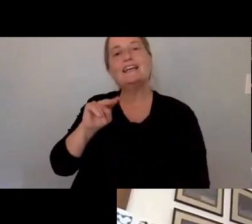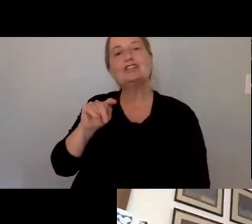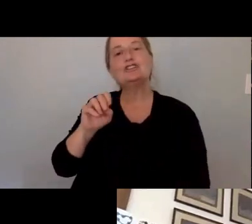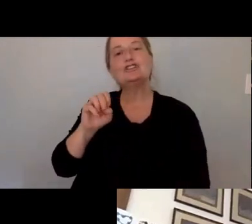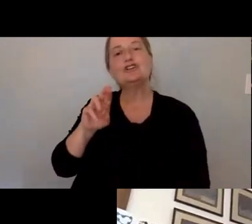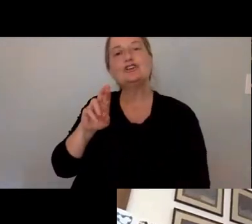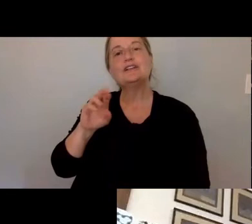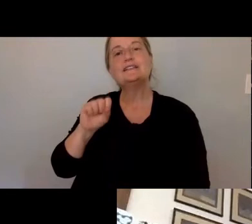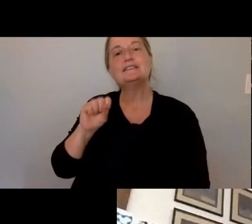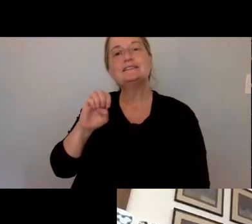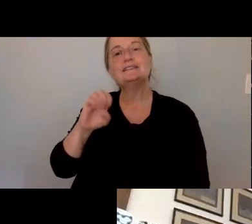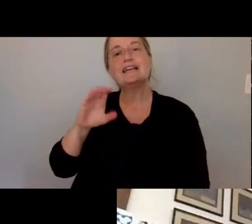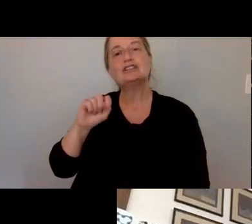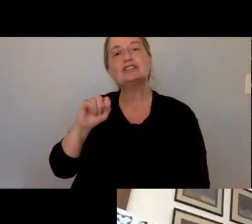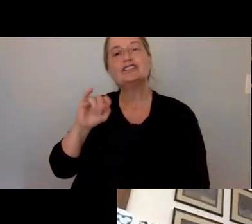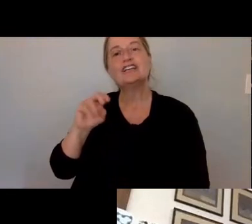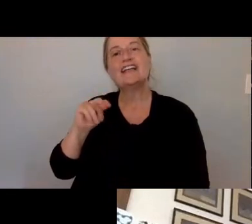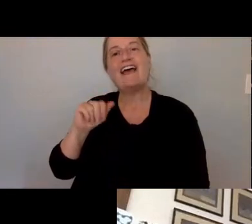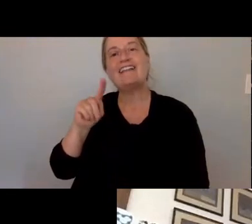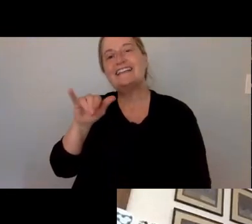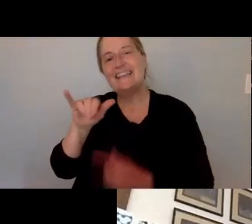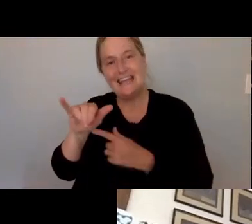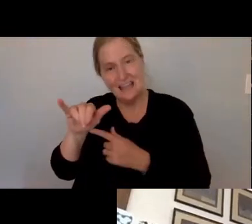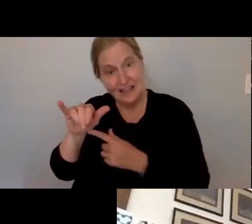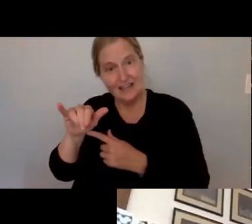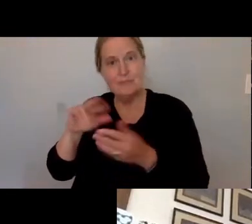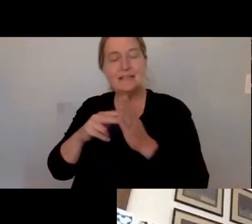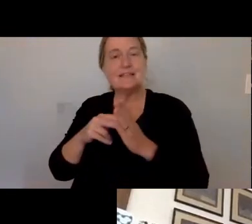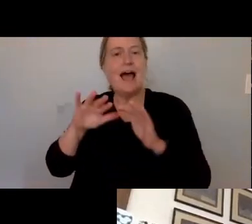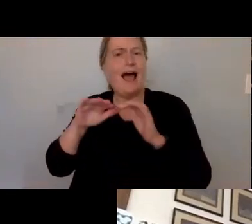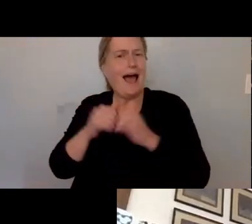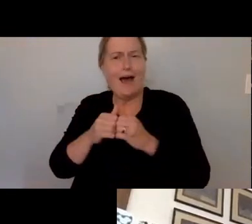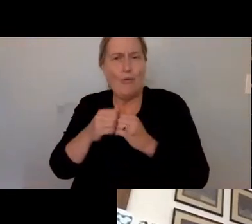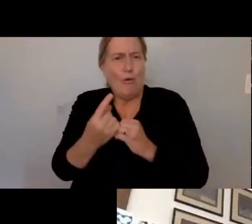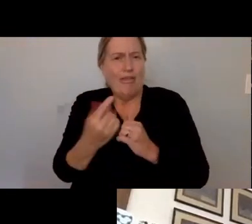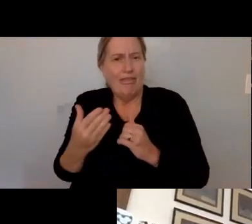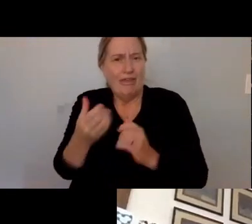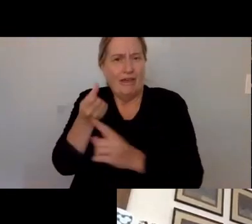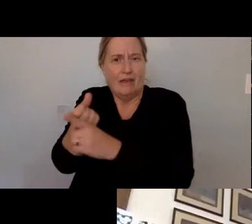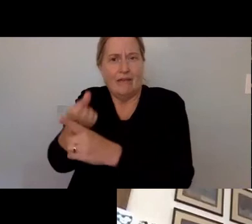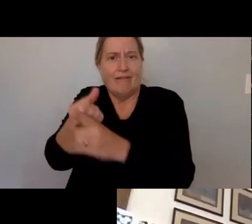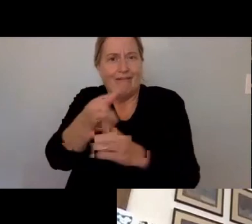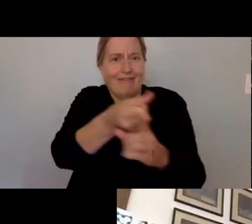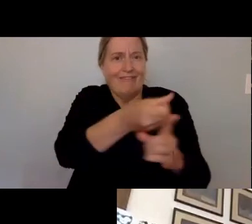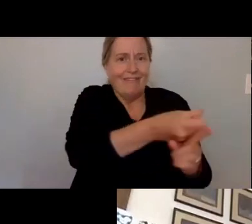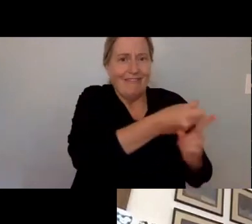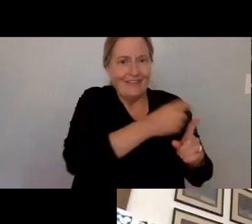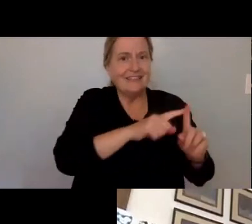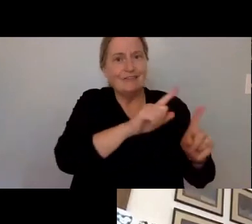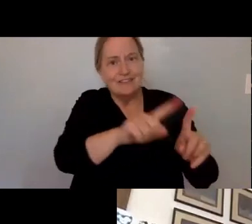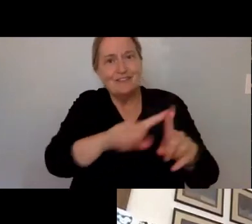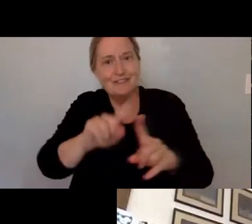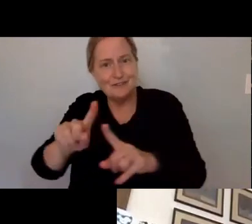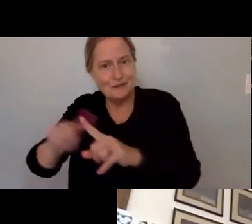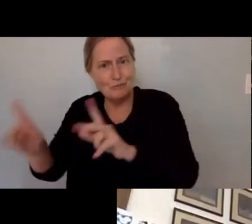just brought that up. You can't have that in isolated conversation when you're talking about people with disabilities. It all